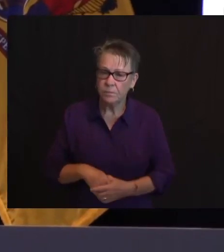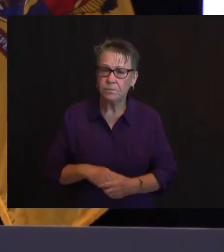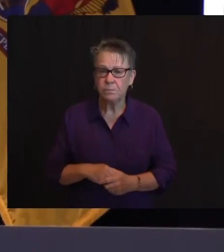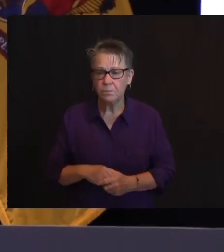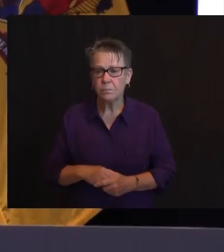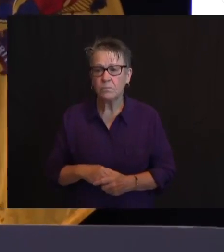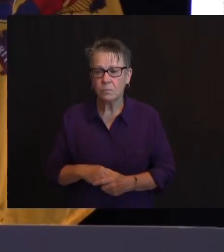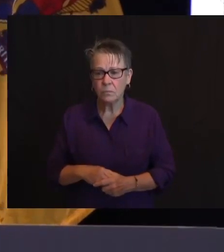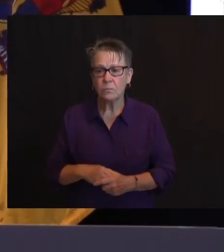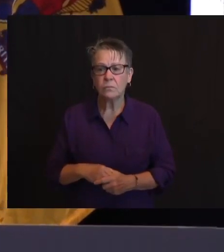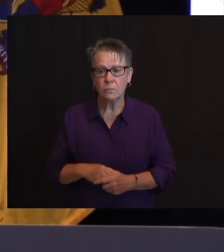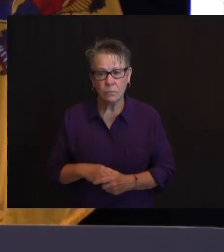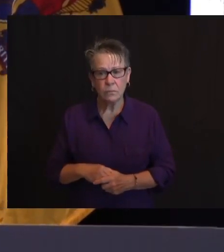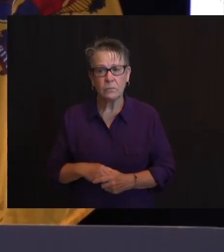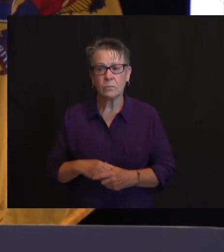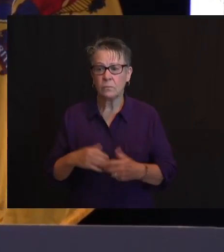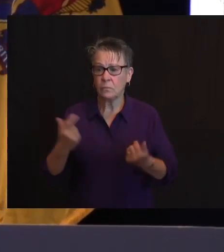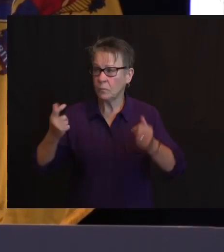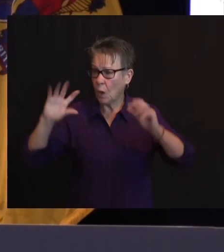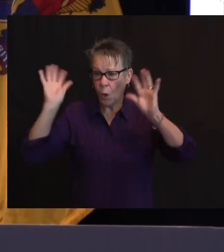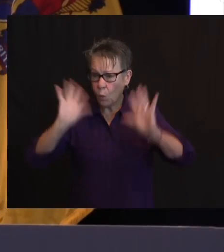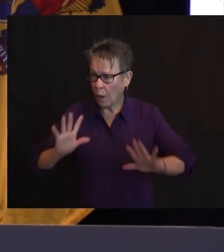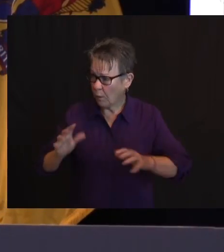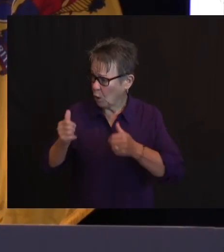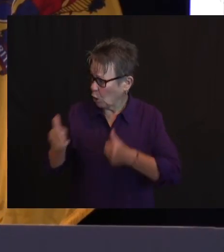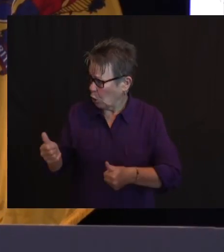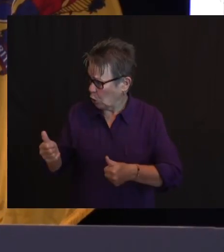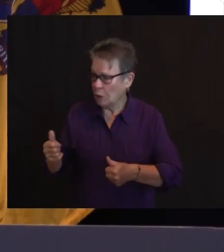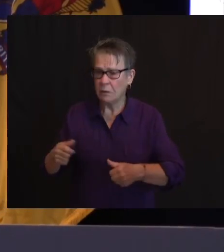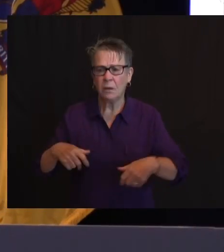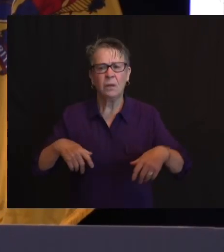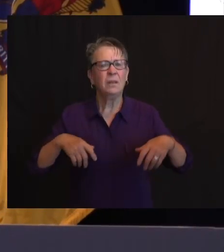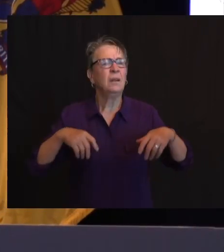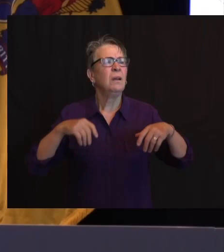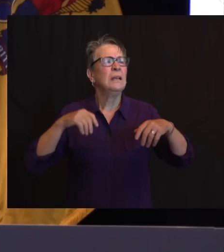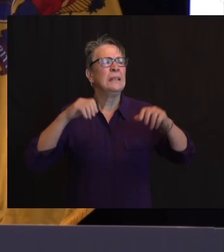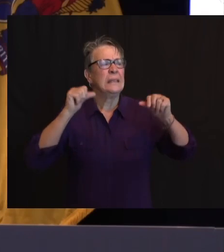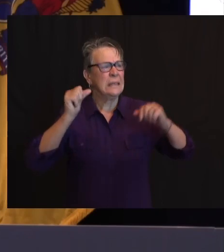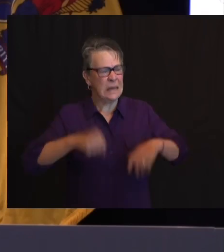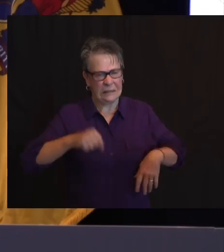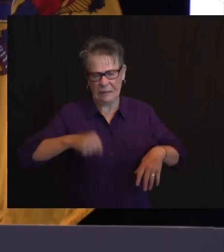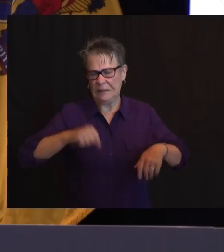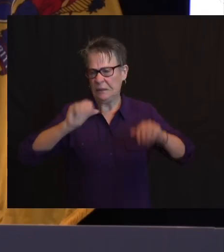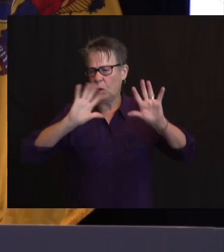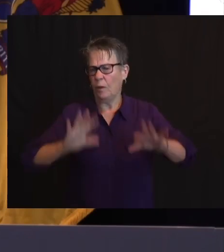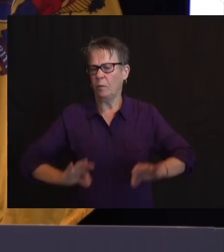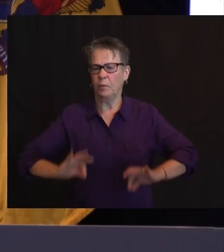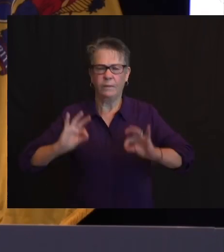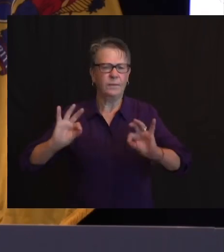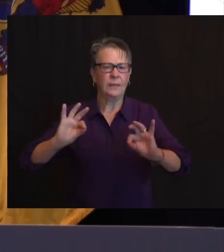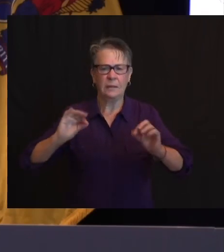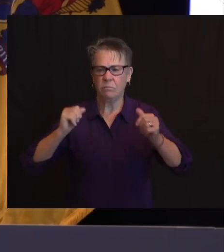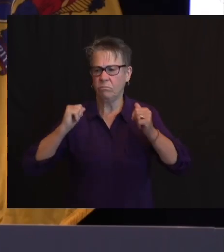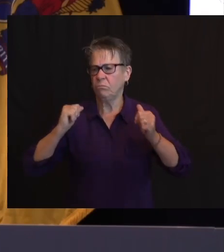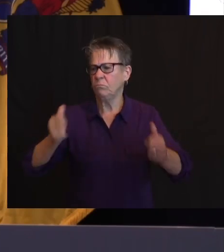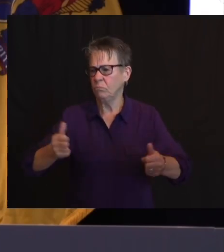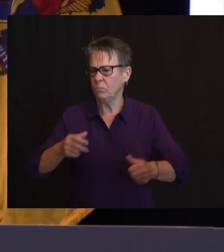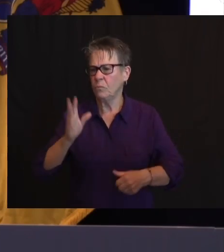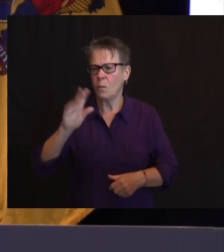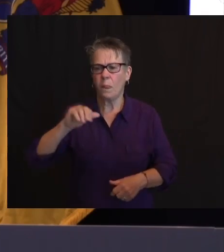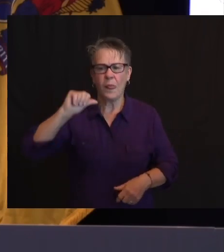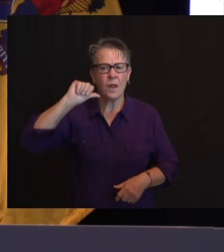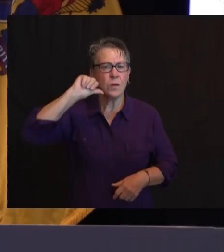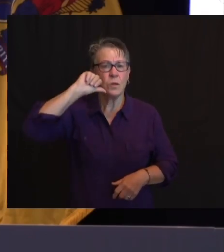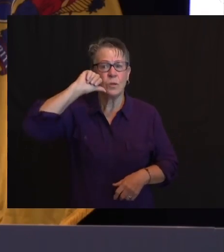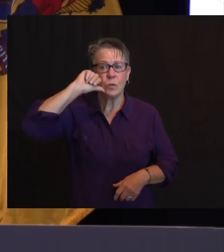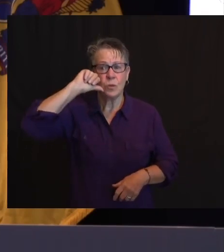weather front, we knocking on wood here? Perfect, and the first day of fall is tomorrow morning. It starts at 9:30, so it's going to be